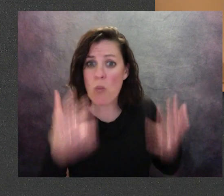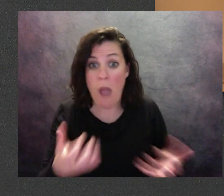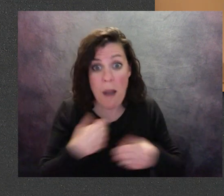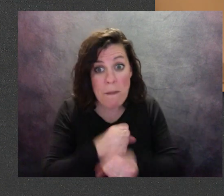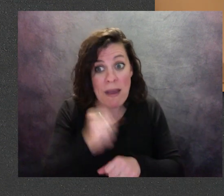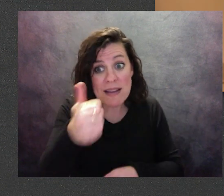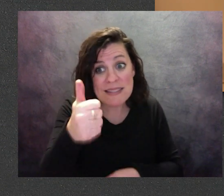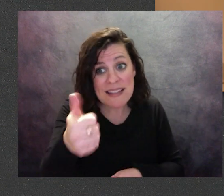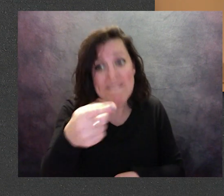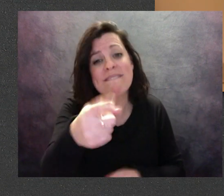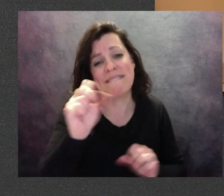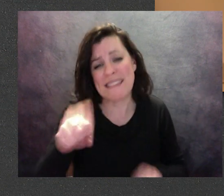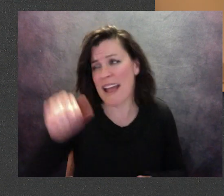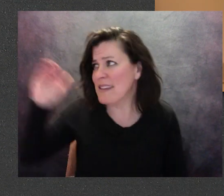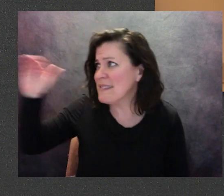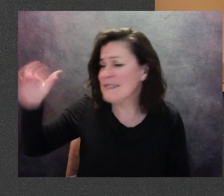on